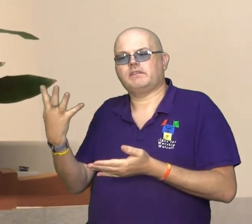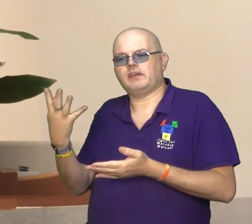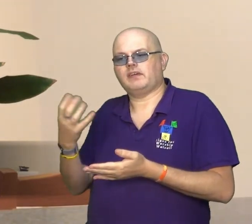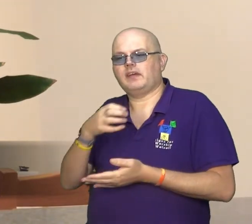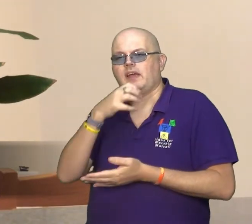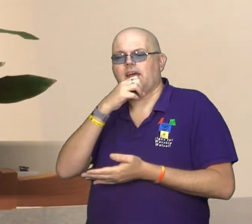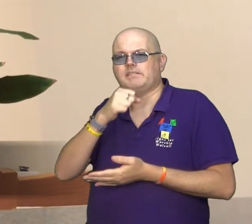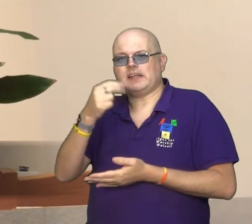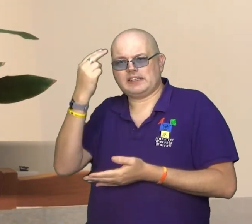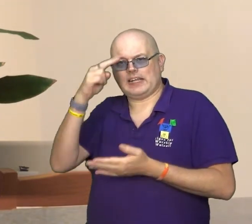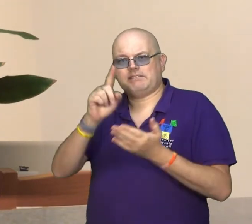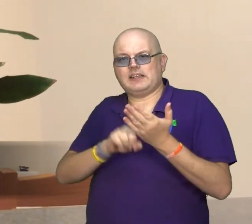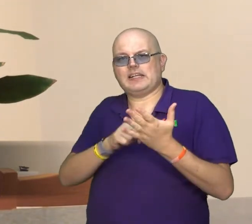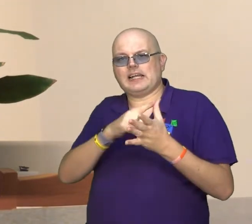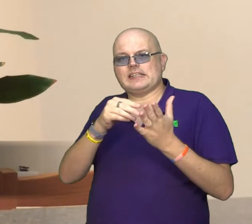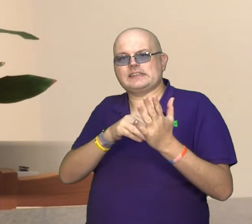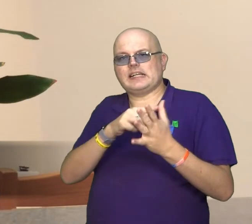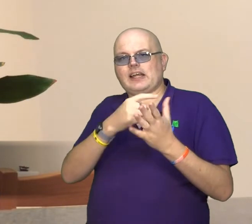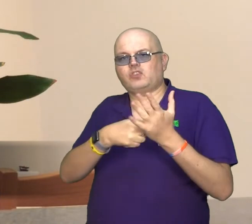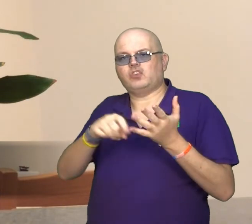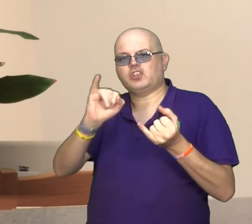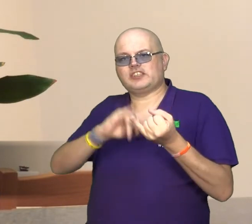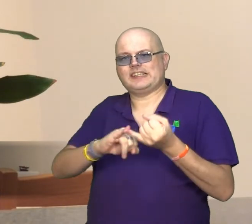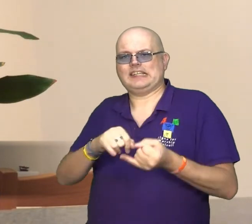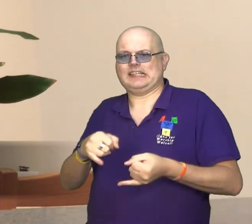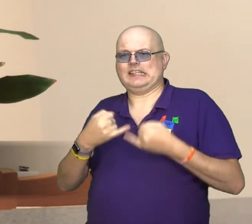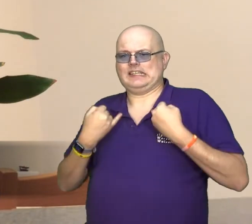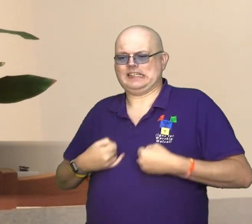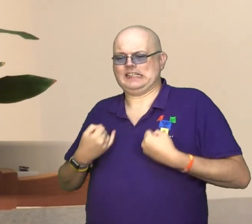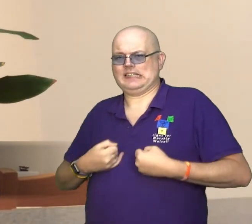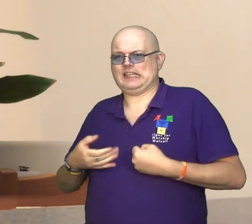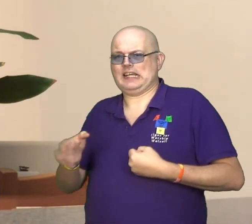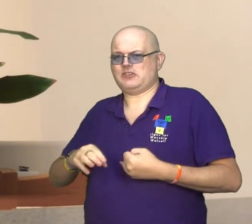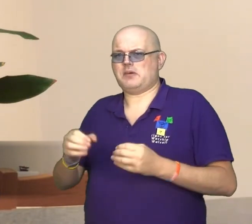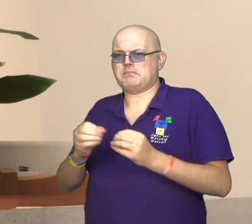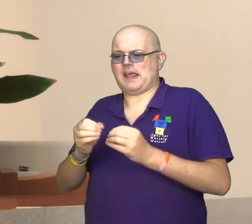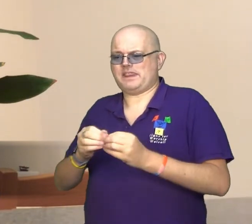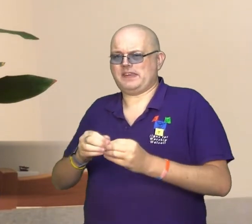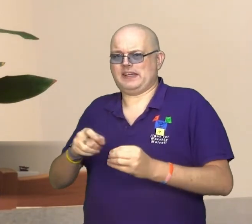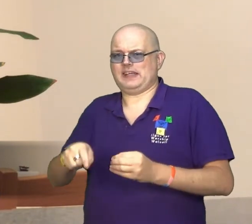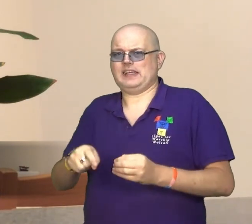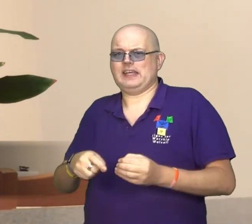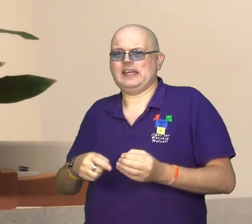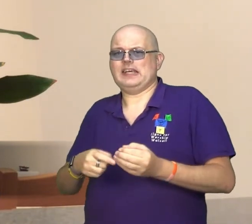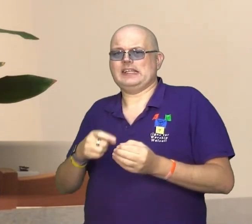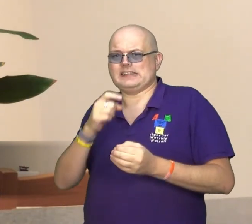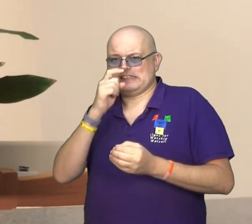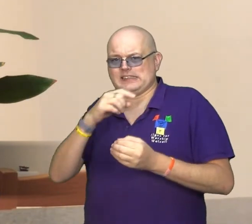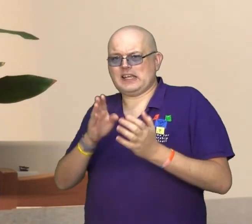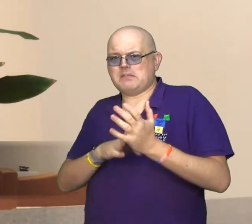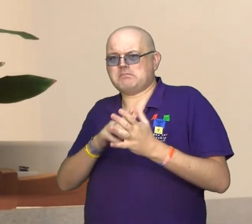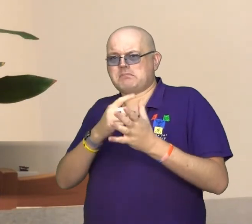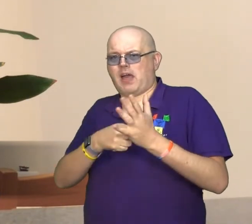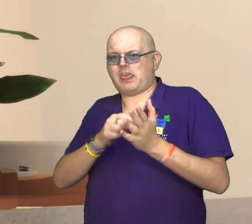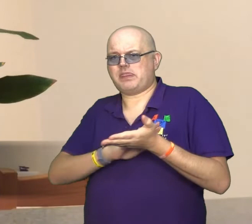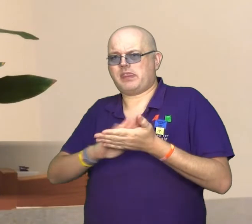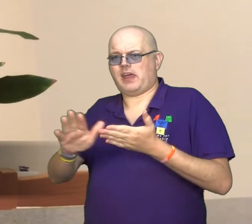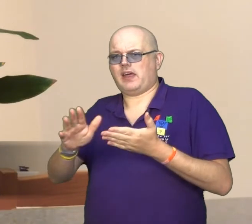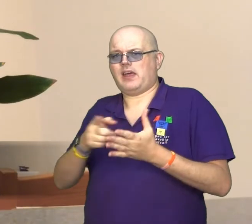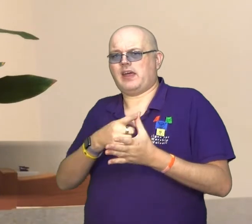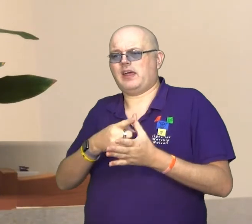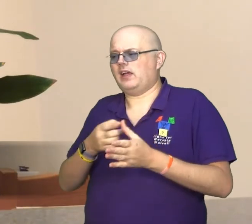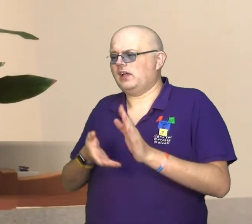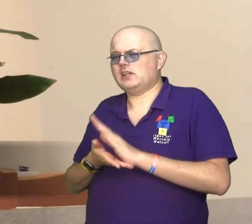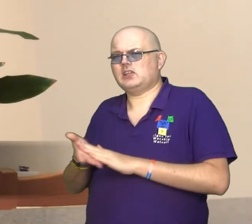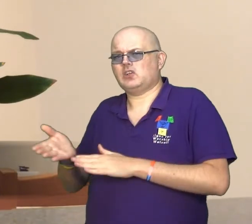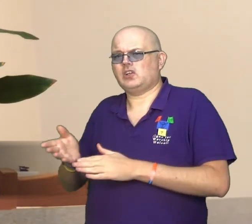45. Now a man named Lazarus was ill. He was from Bethany, the village of Mary and her sister Martha. So the